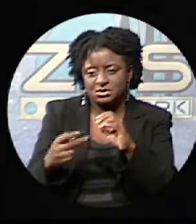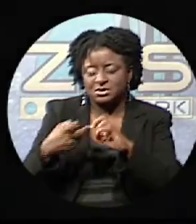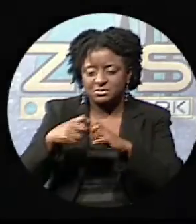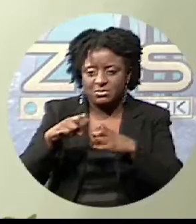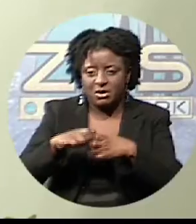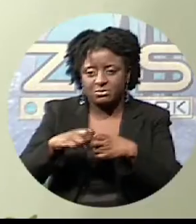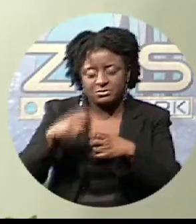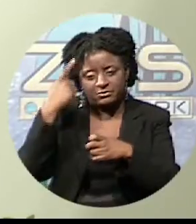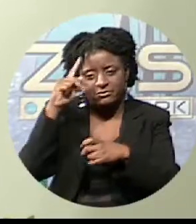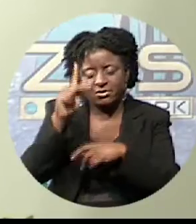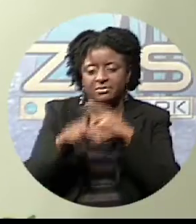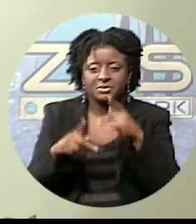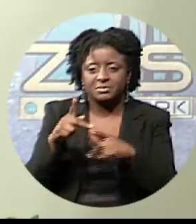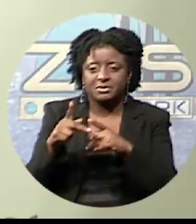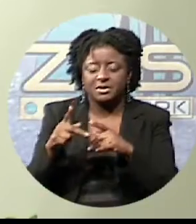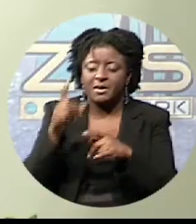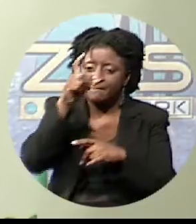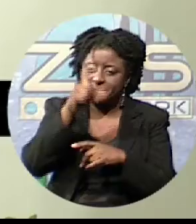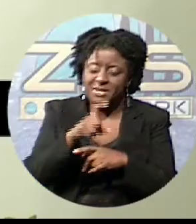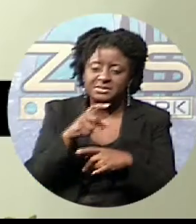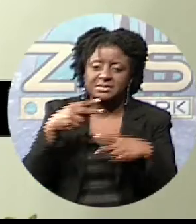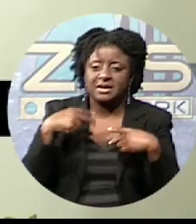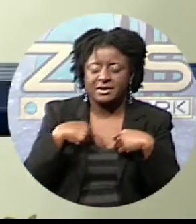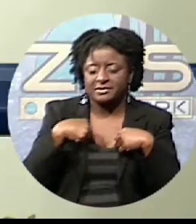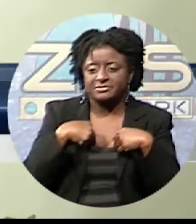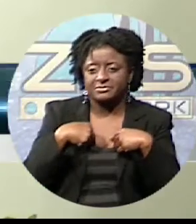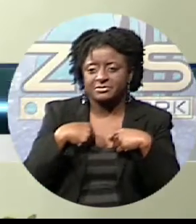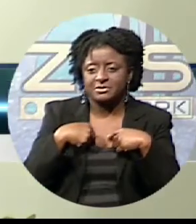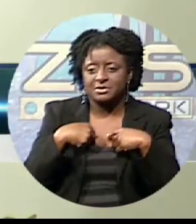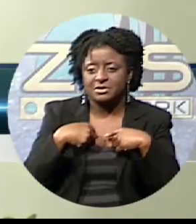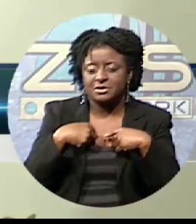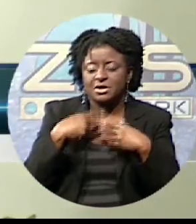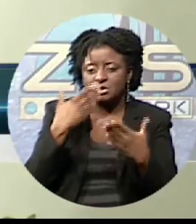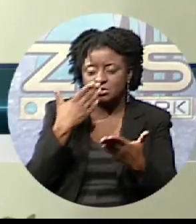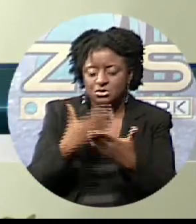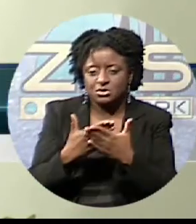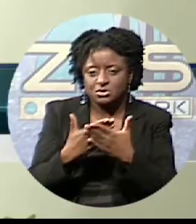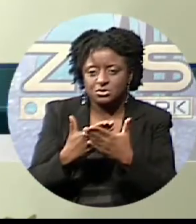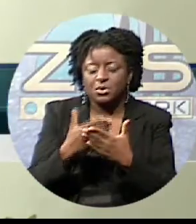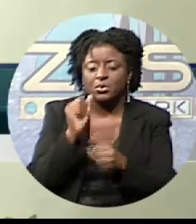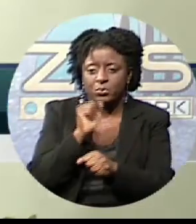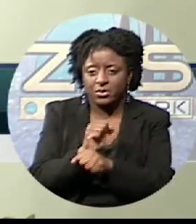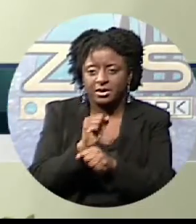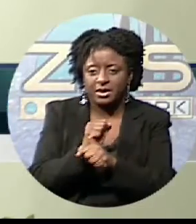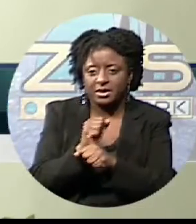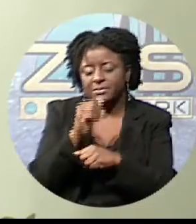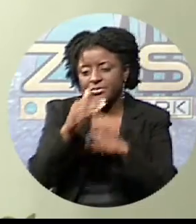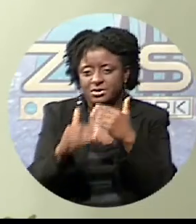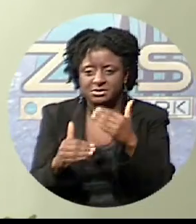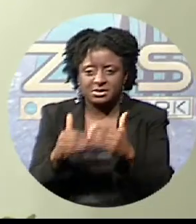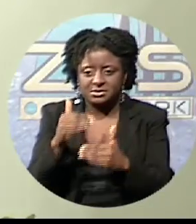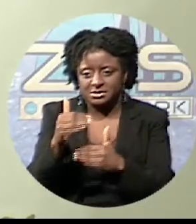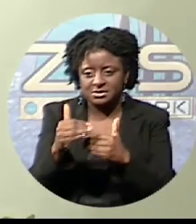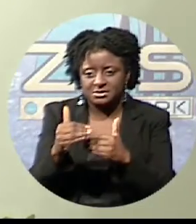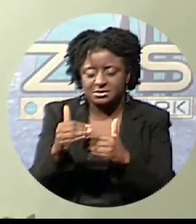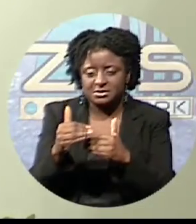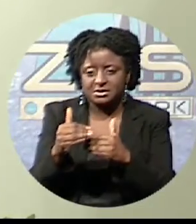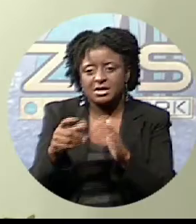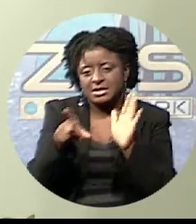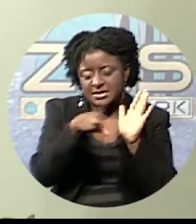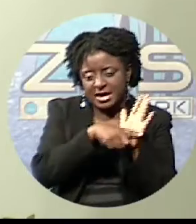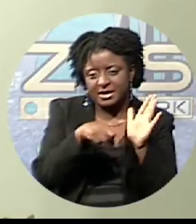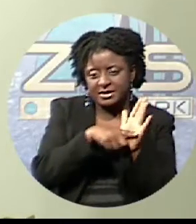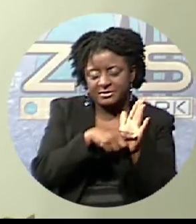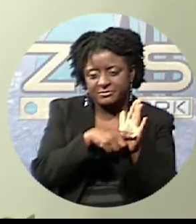clients. There must be efficient systems in place to minimize the impact on the customer experience. The negative impressions left by these